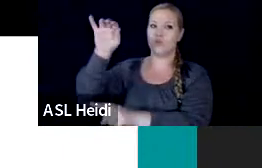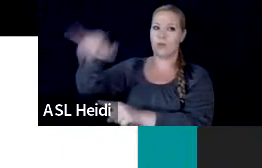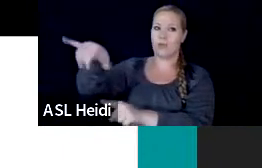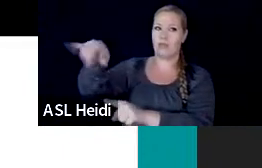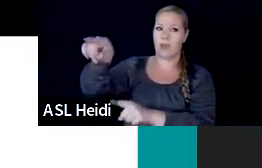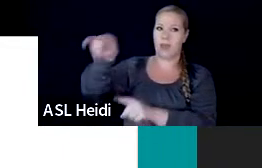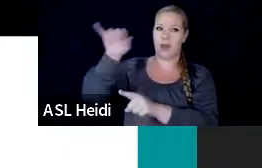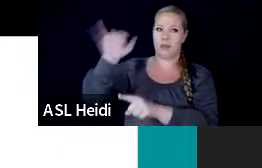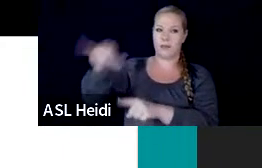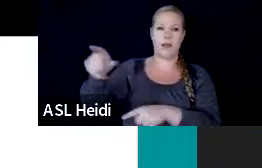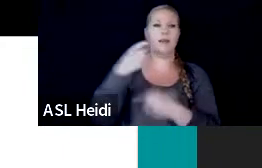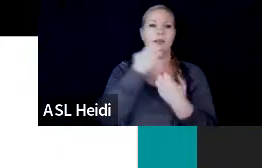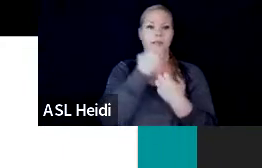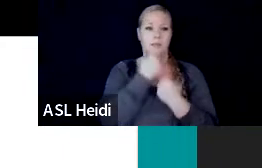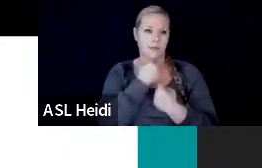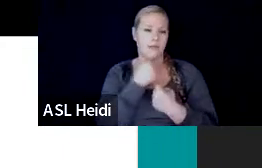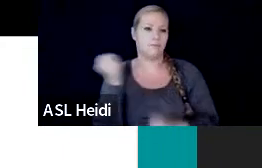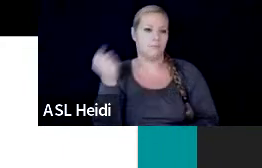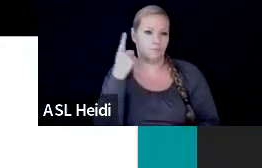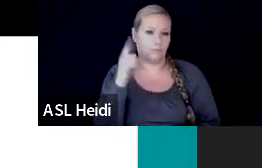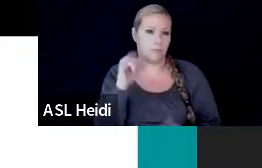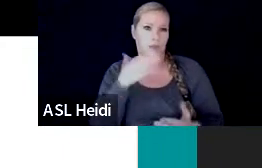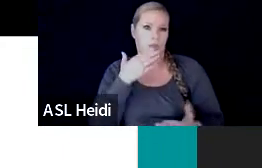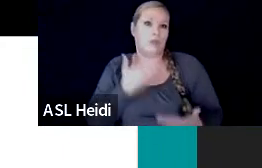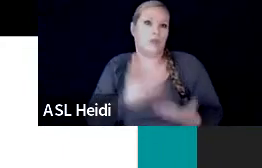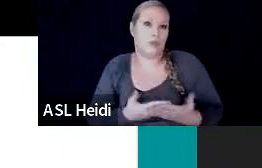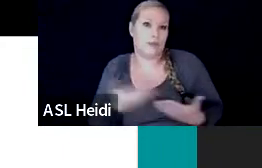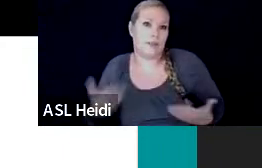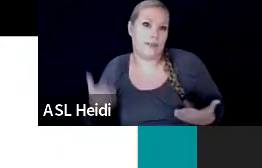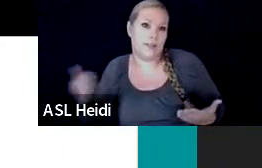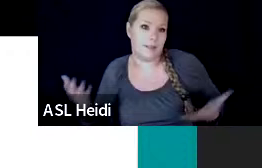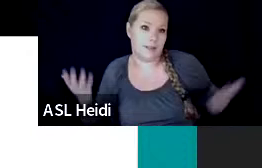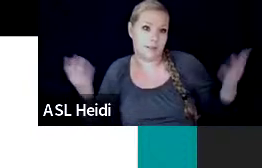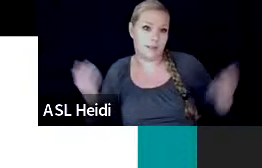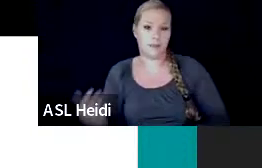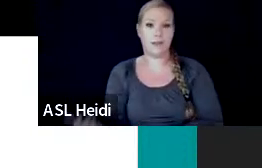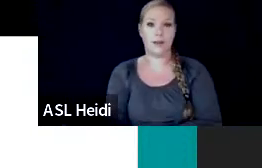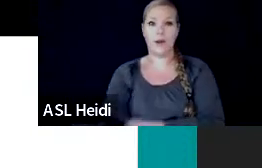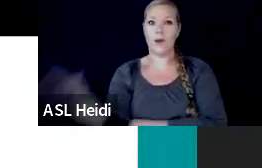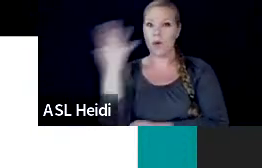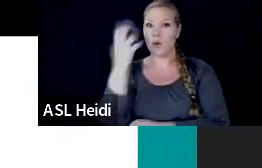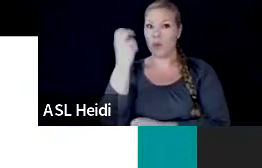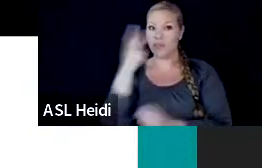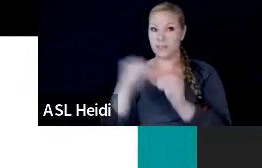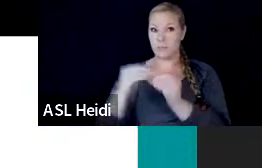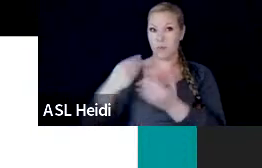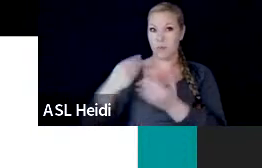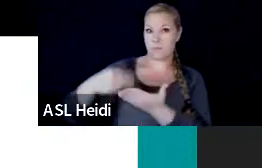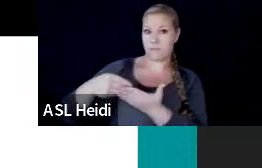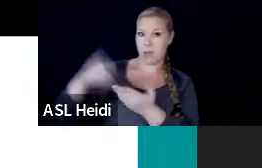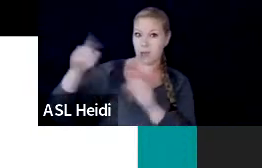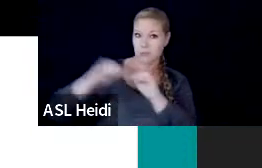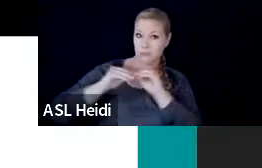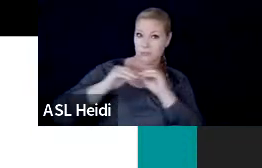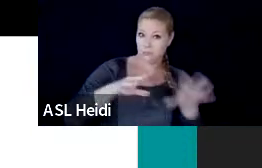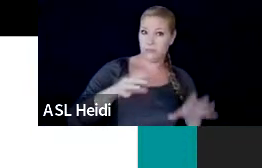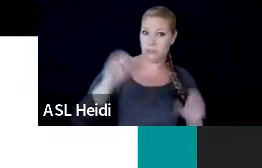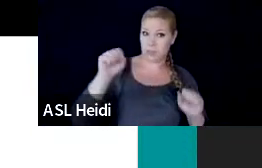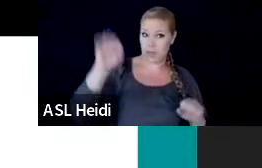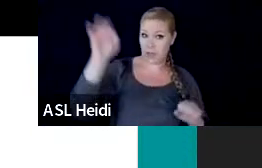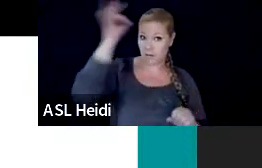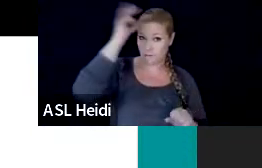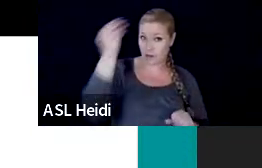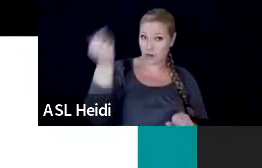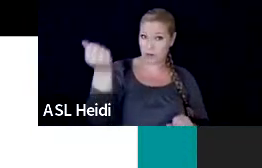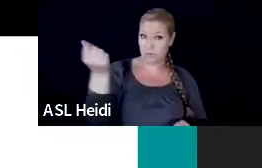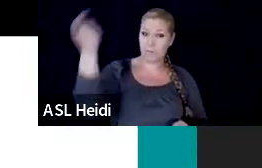those dollars getting out to the states and to the state DOTs, so we can fund a project such as this.